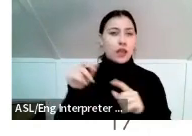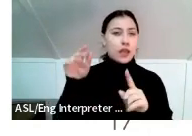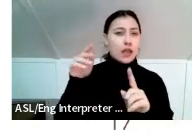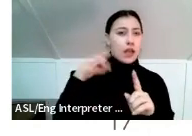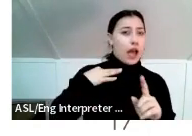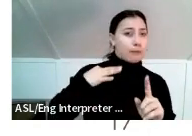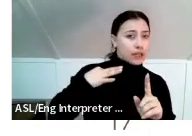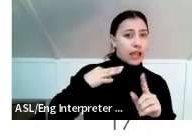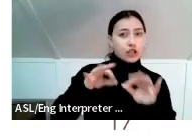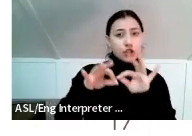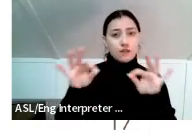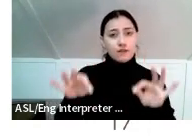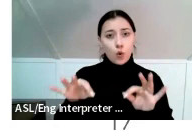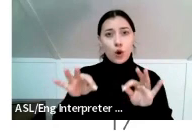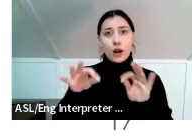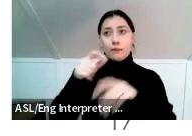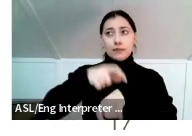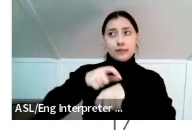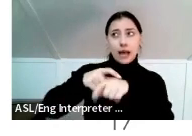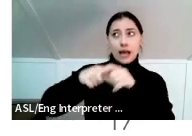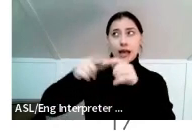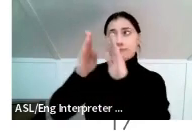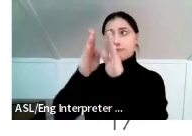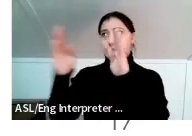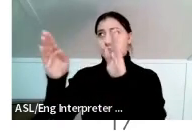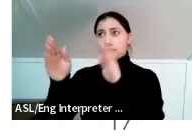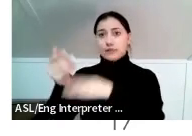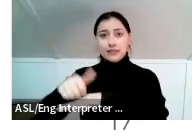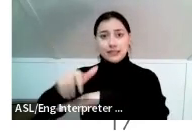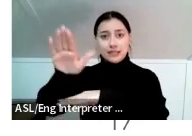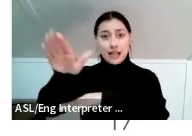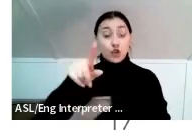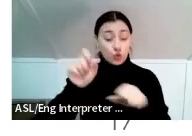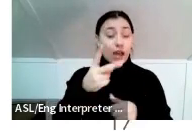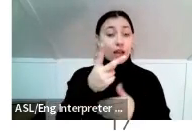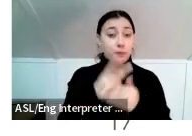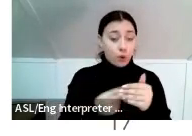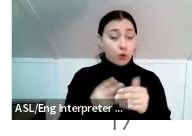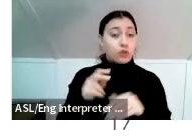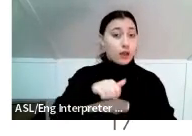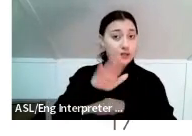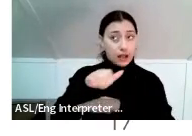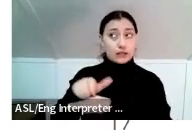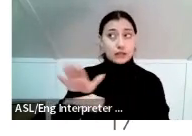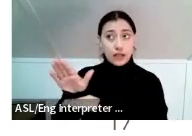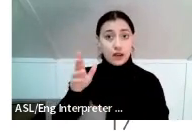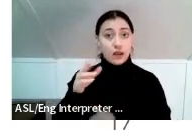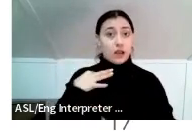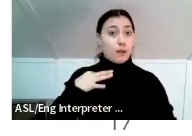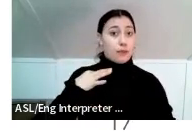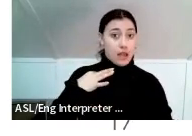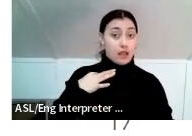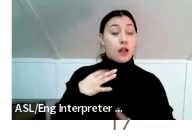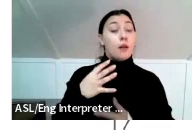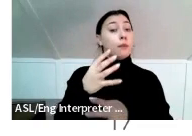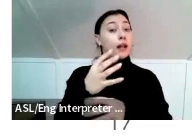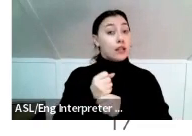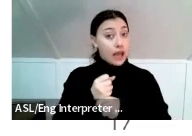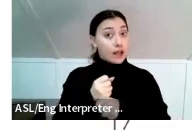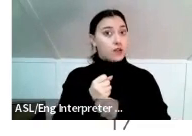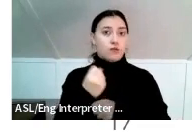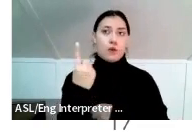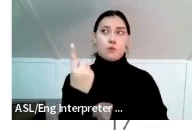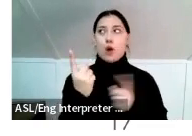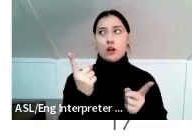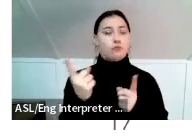same time. You can apply for both. You can only receive a grant from one. So announcements